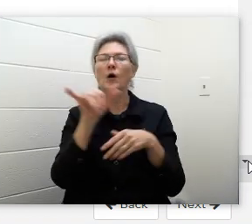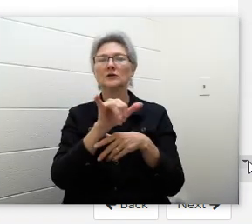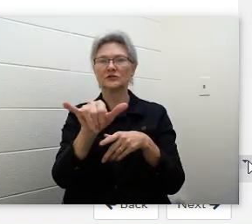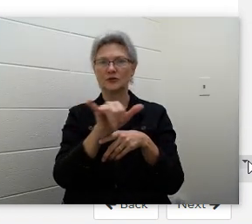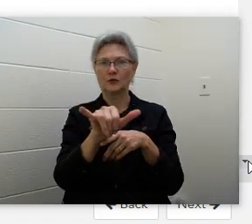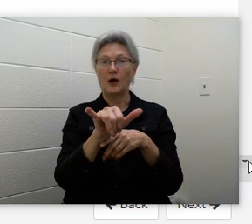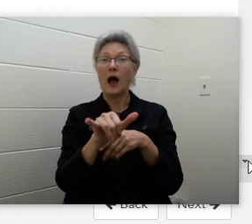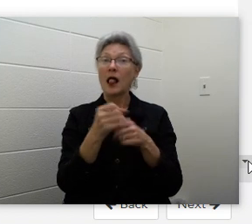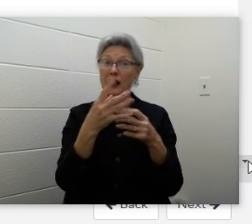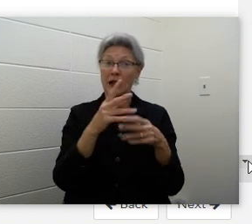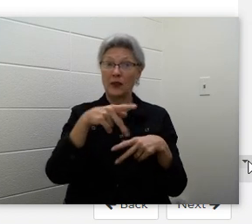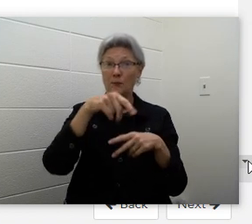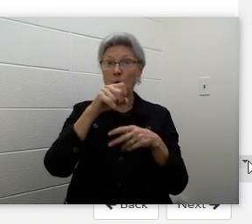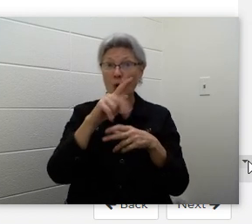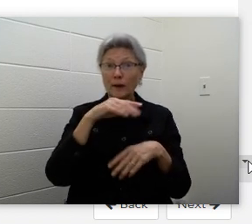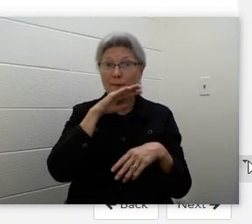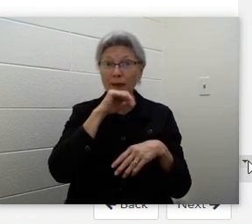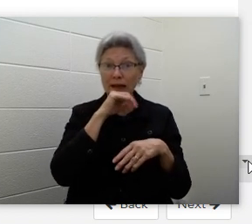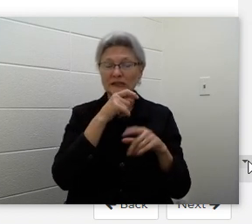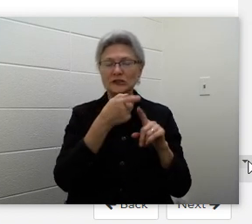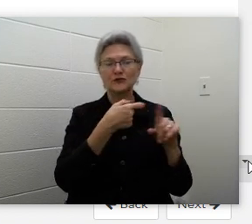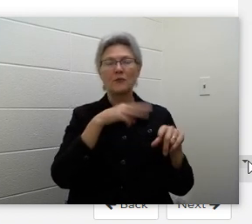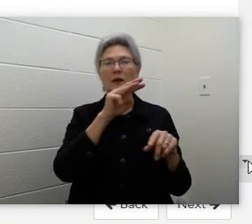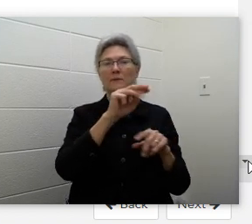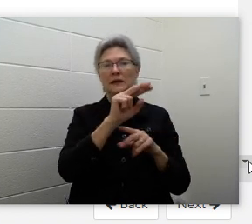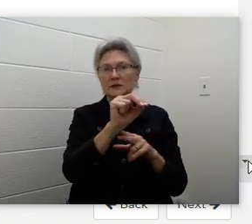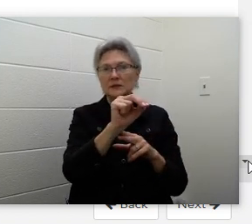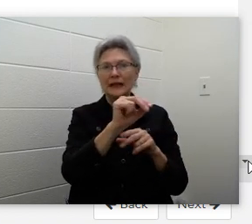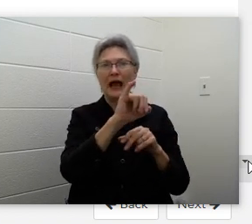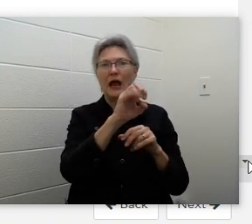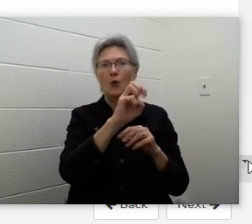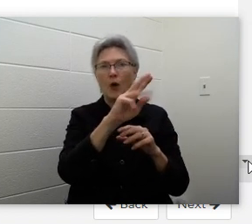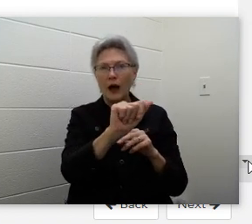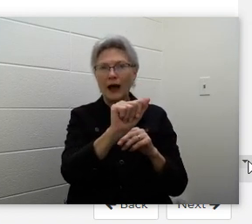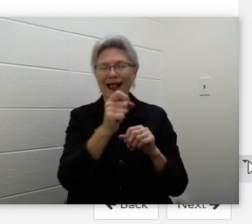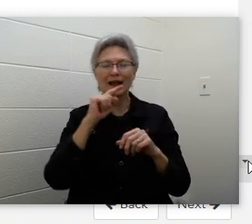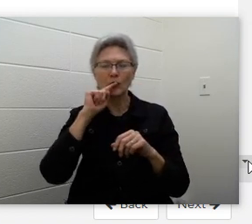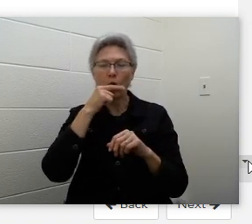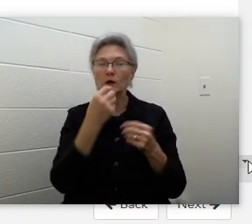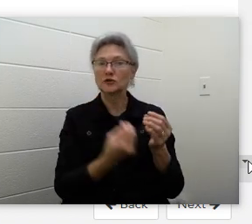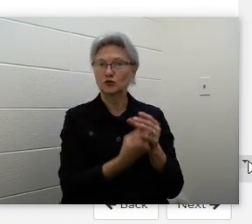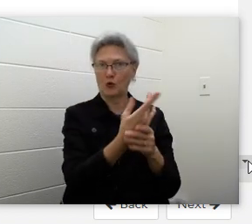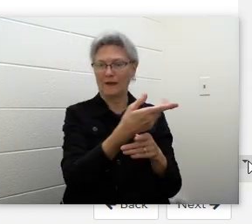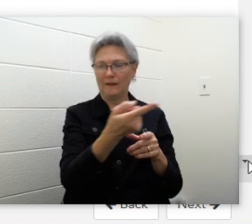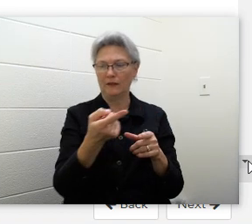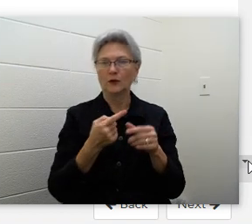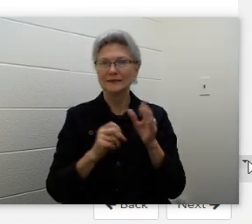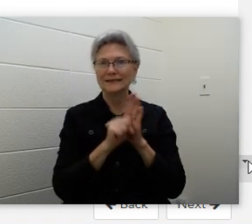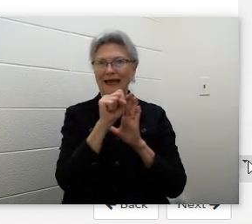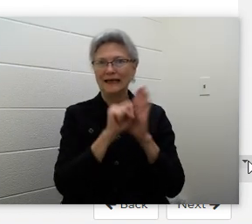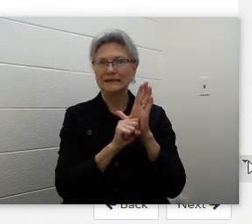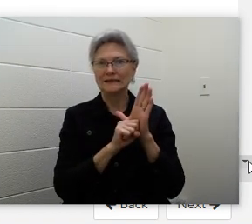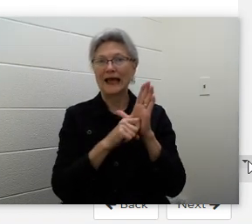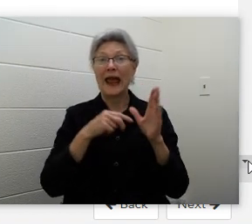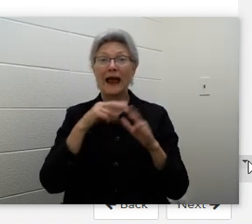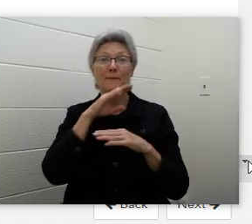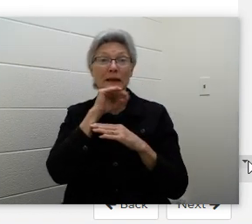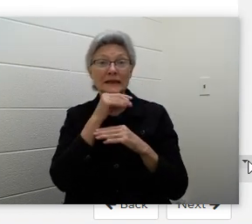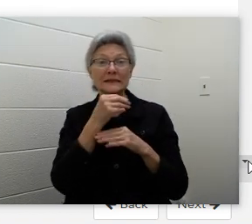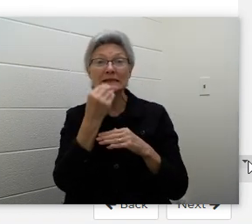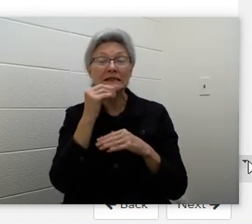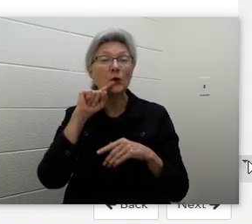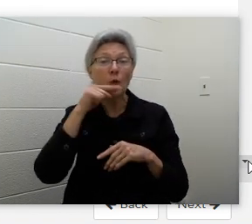country's pork comes from states such as Minnesota and Iowa. A lot of corn is grown in these states, and hogs feed on the